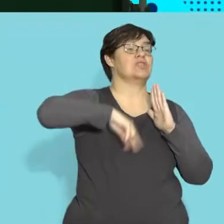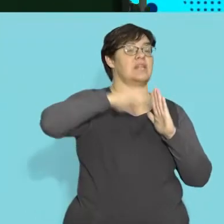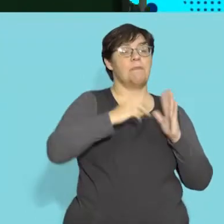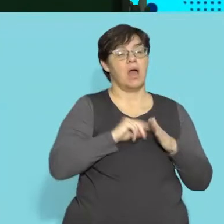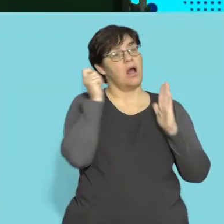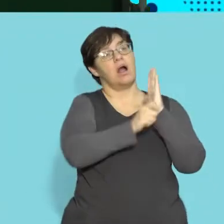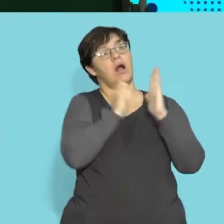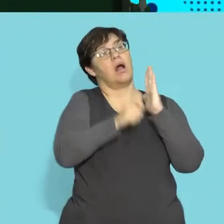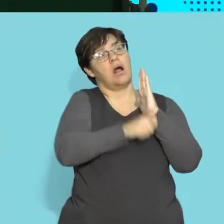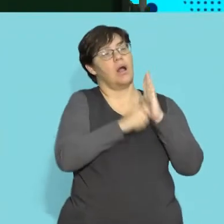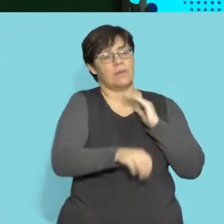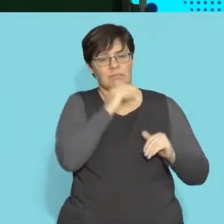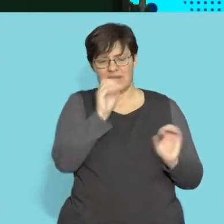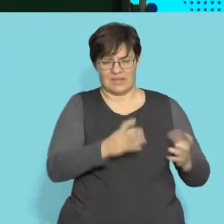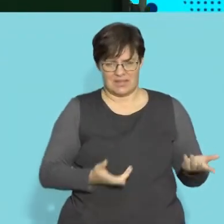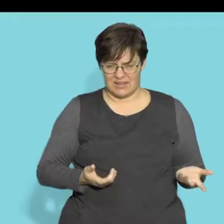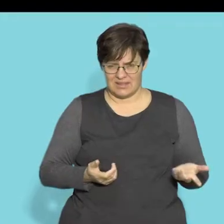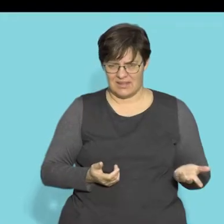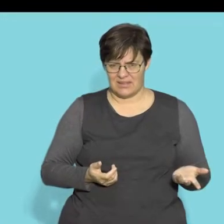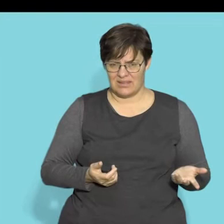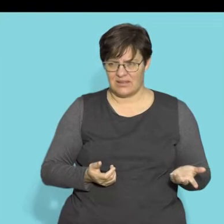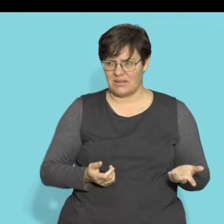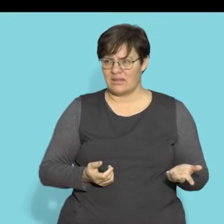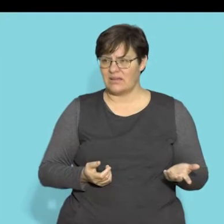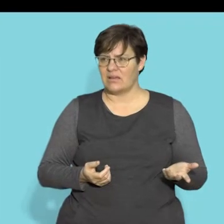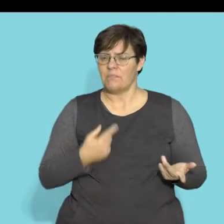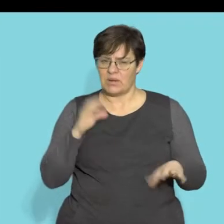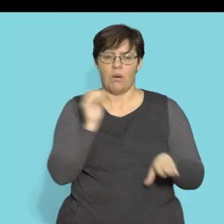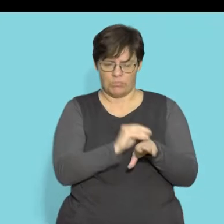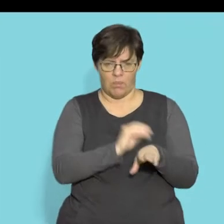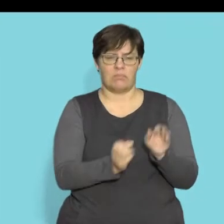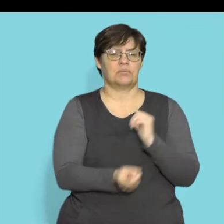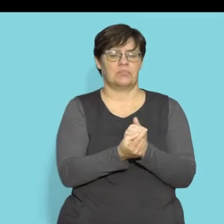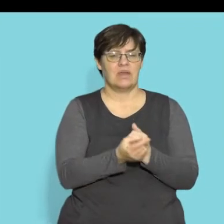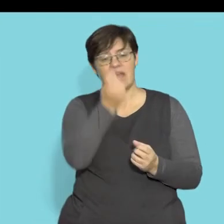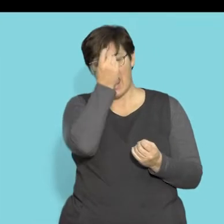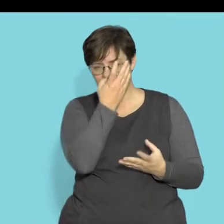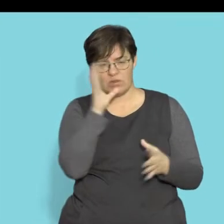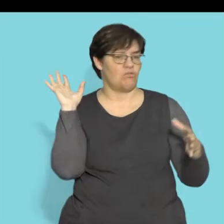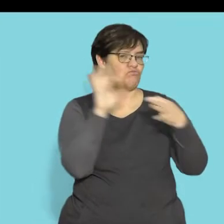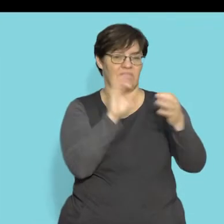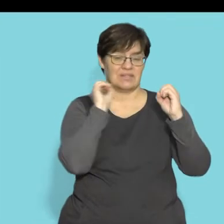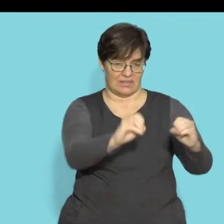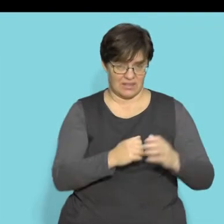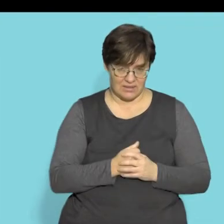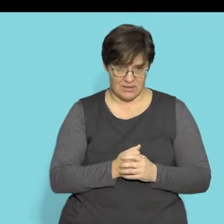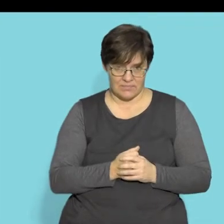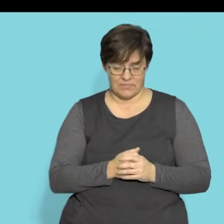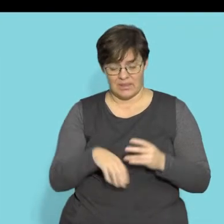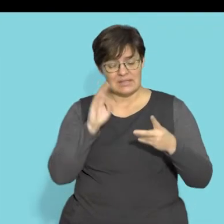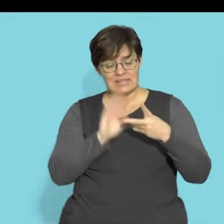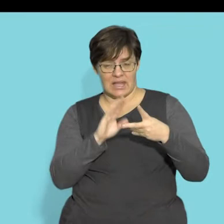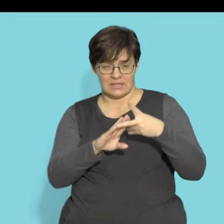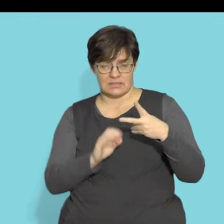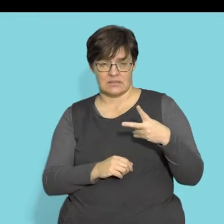by filling up pages. That's obviously going to get you into trouble if that information is not relevant. The